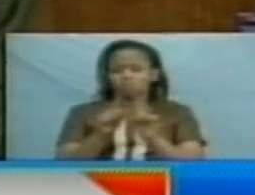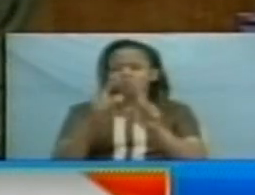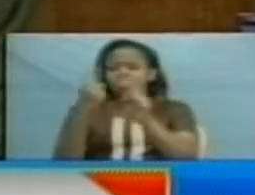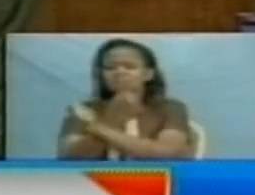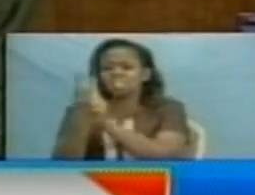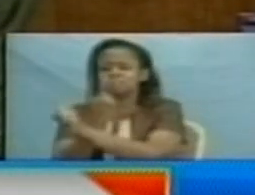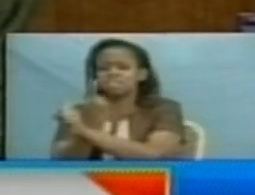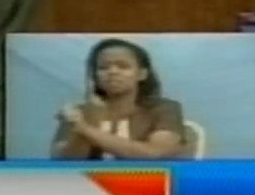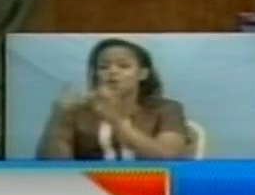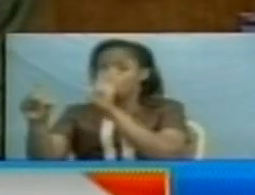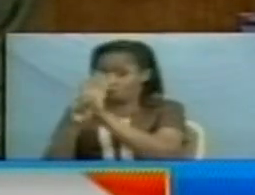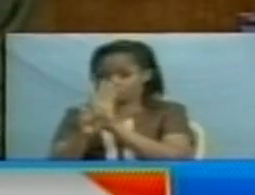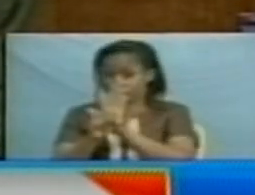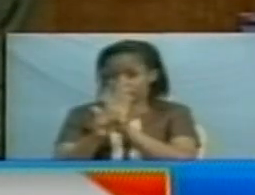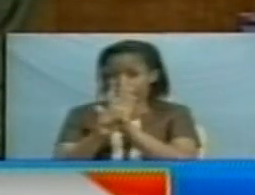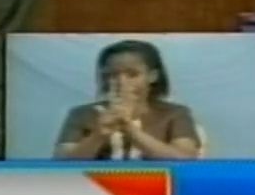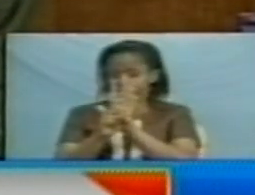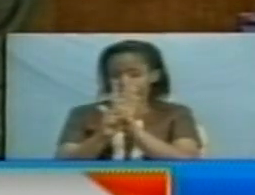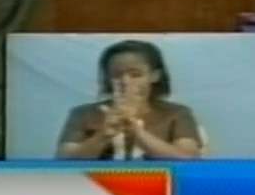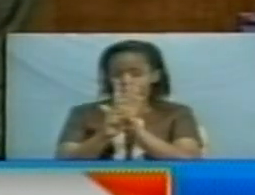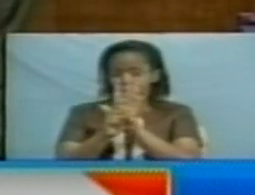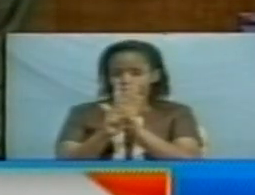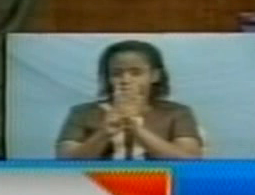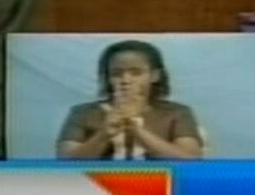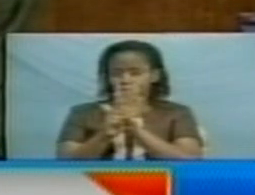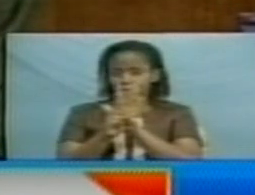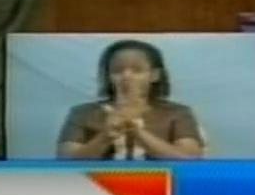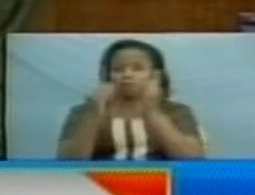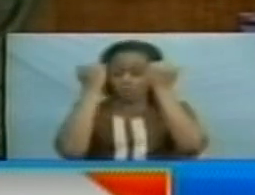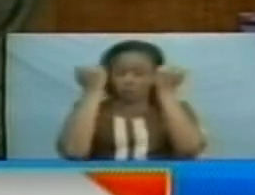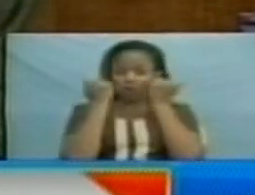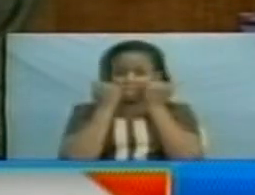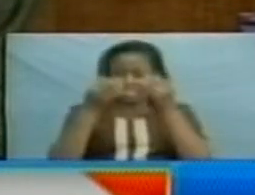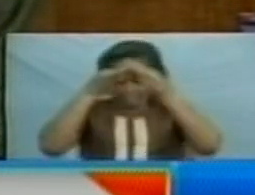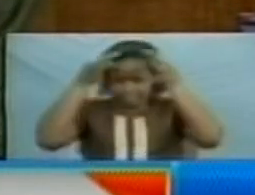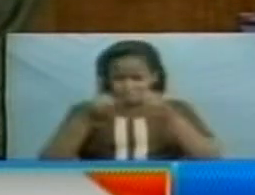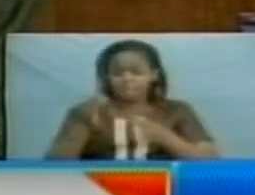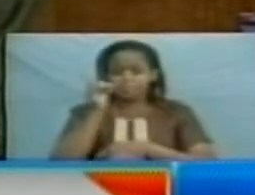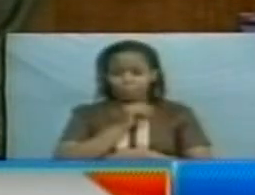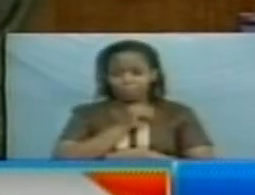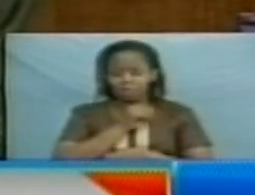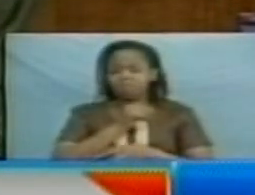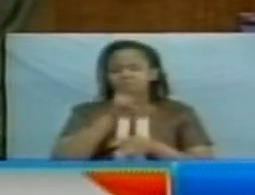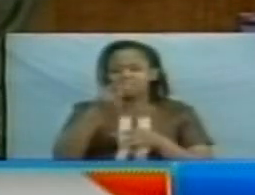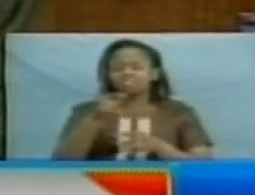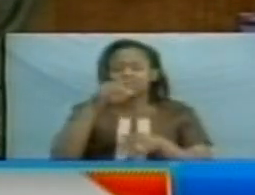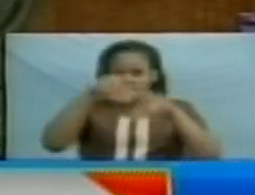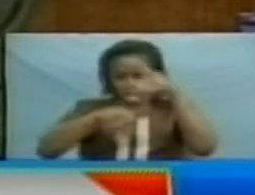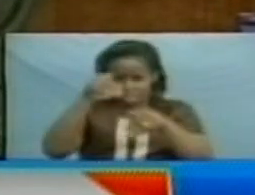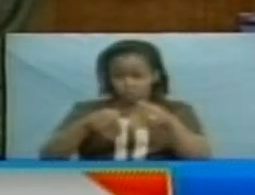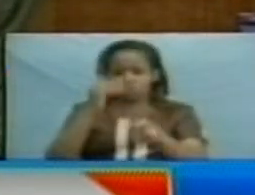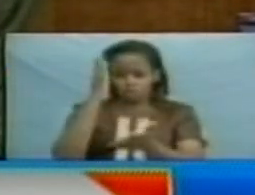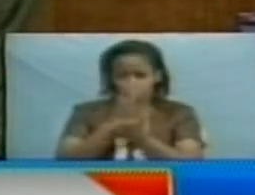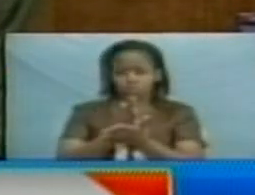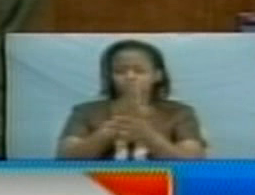provisions of the law. It is the decision of the court that the said elections were indeed conducted